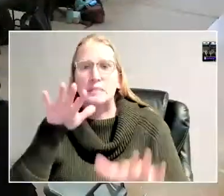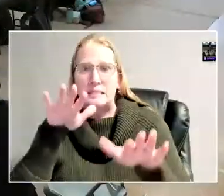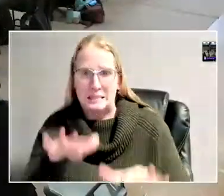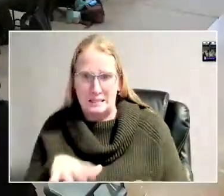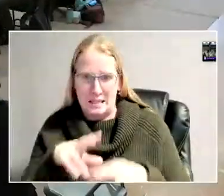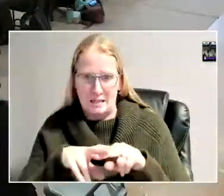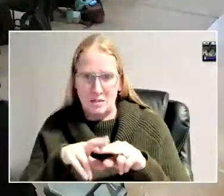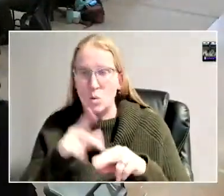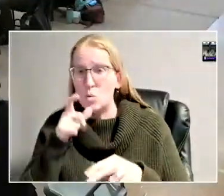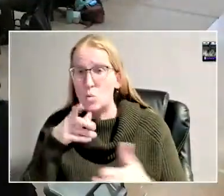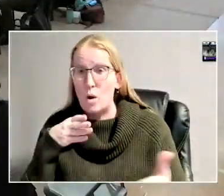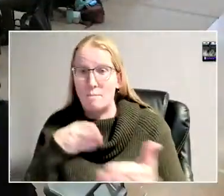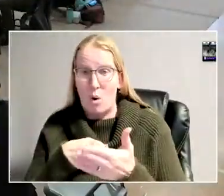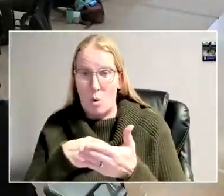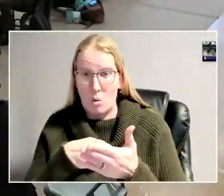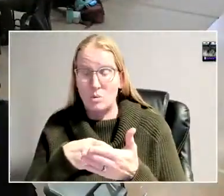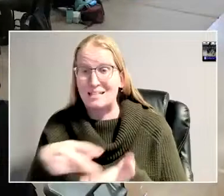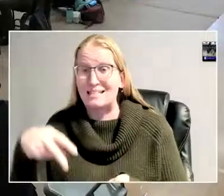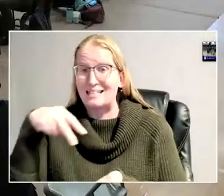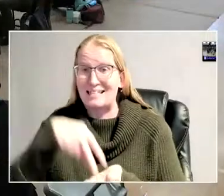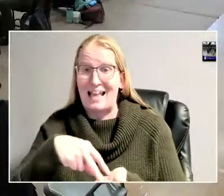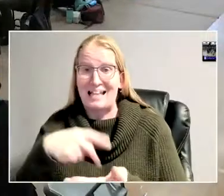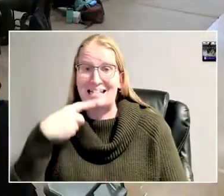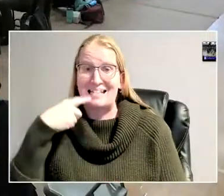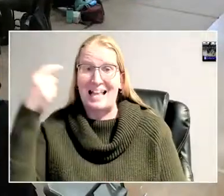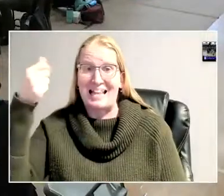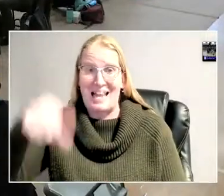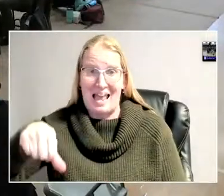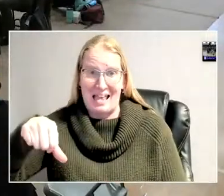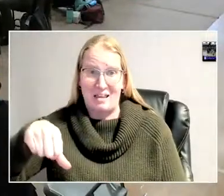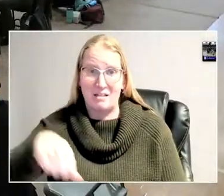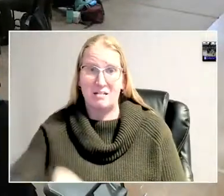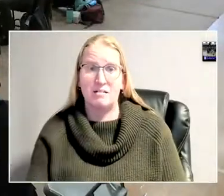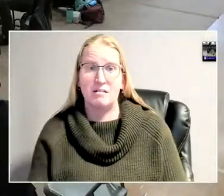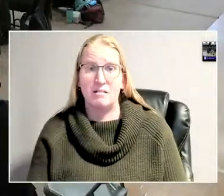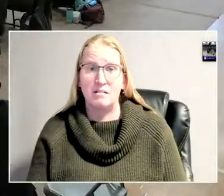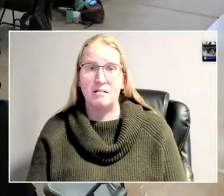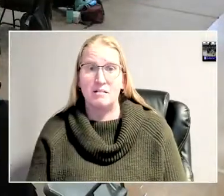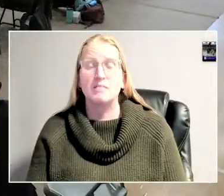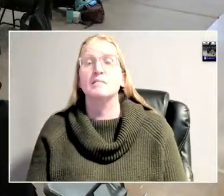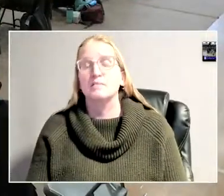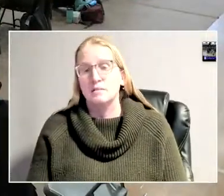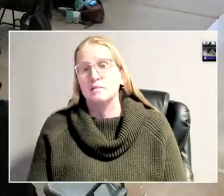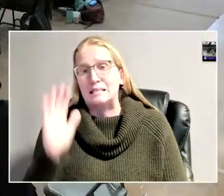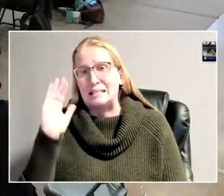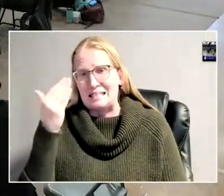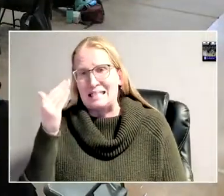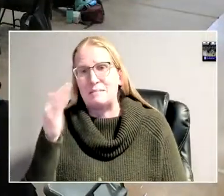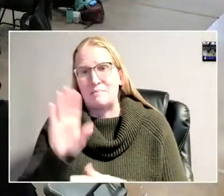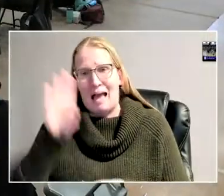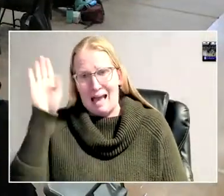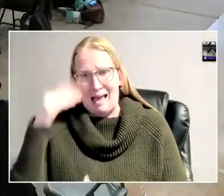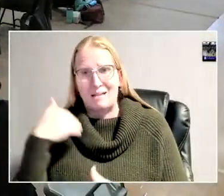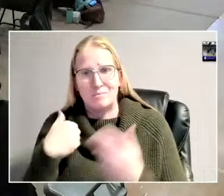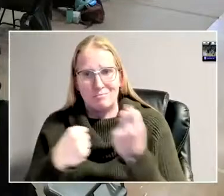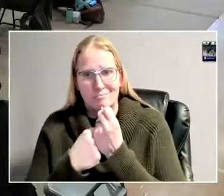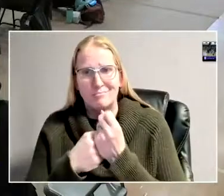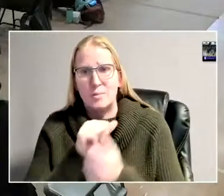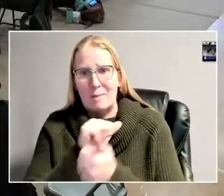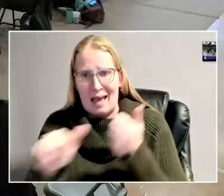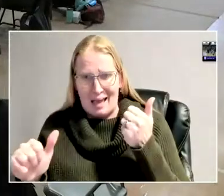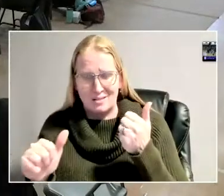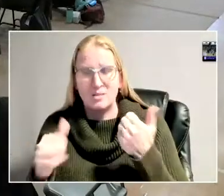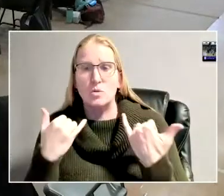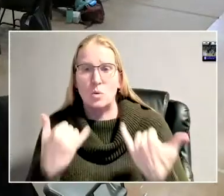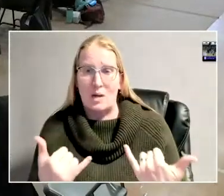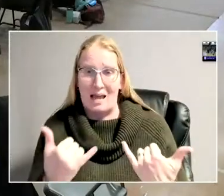those opposed to amending to 2% please rise and say nay the eyes appear to have have it the eyes do have it and you've amended